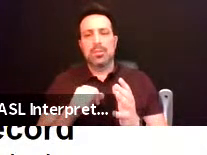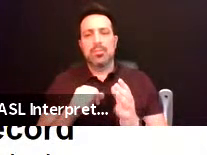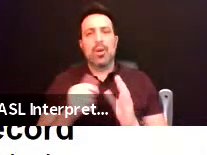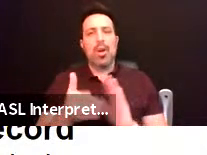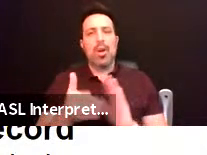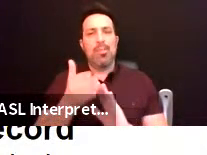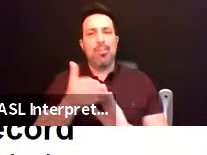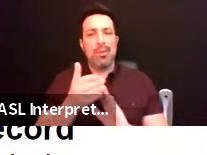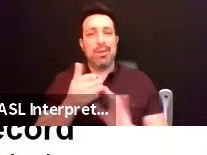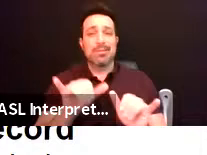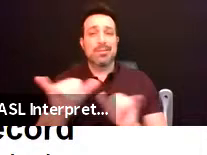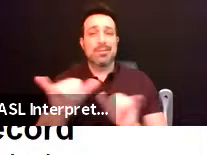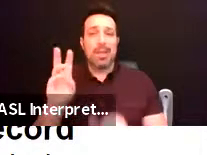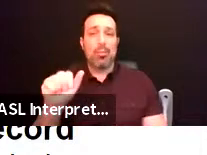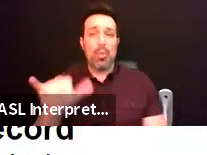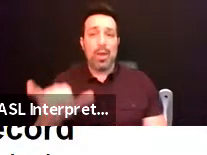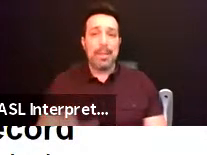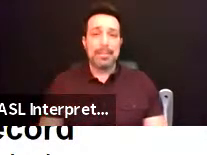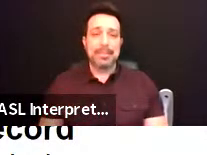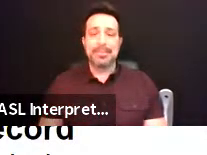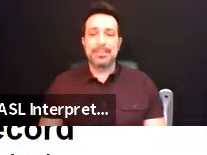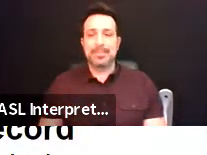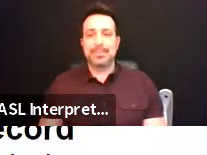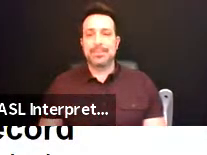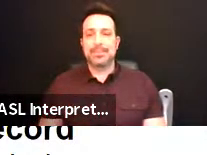operate in the same way.